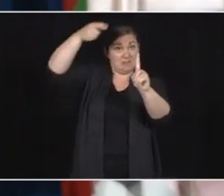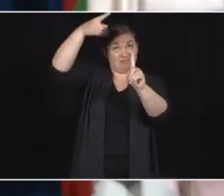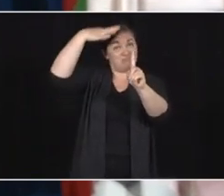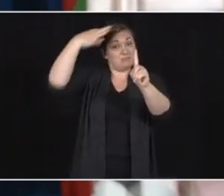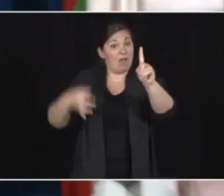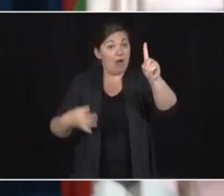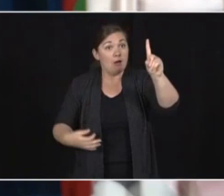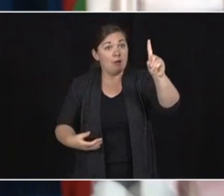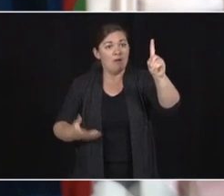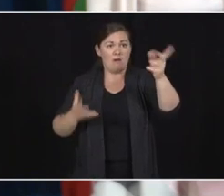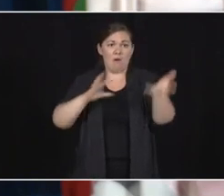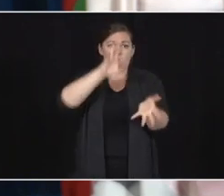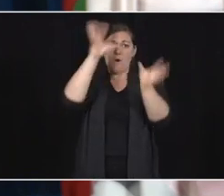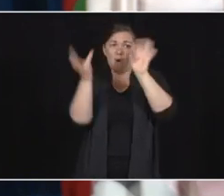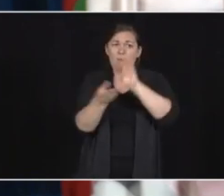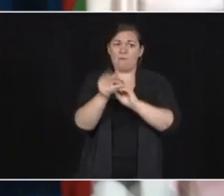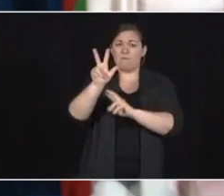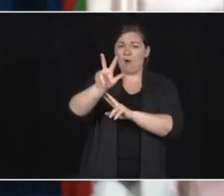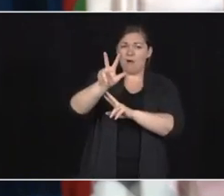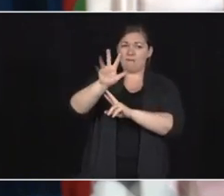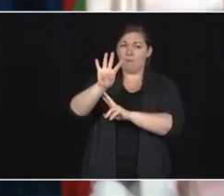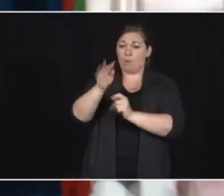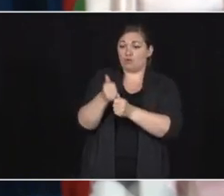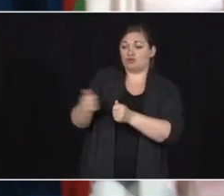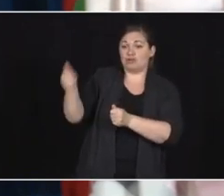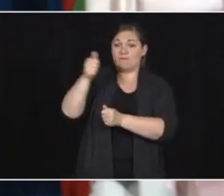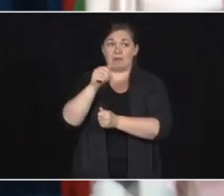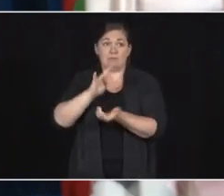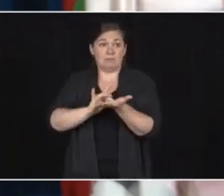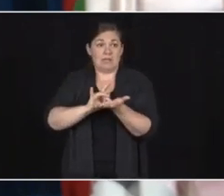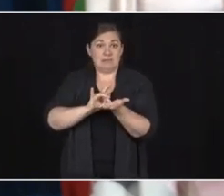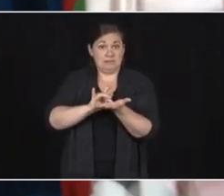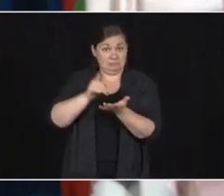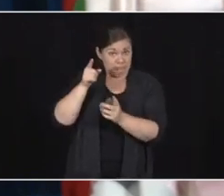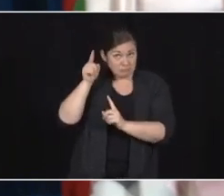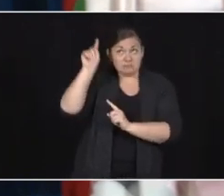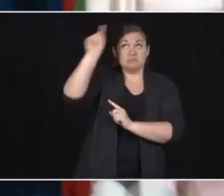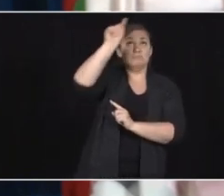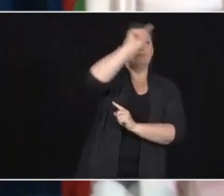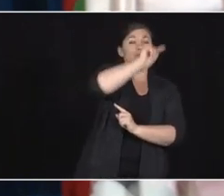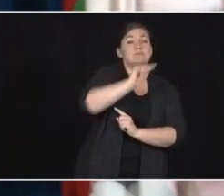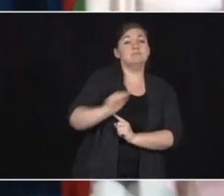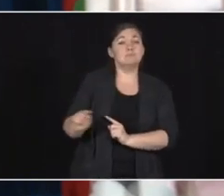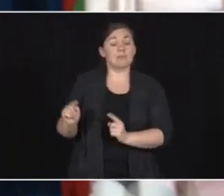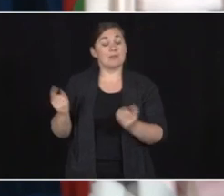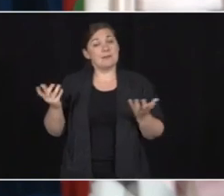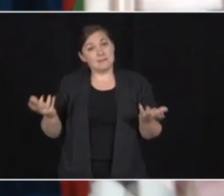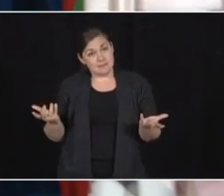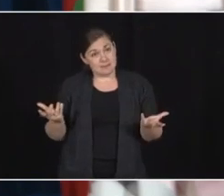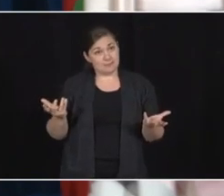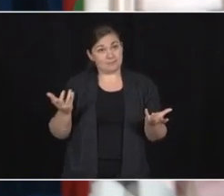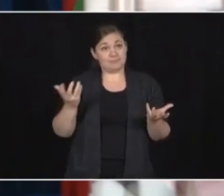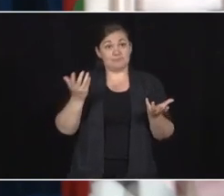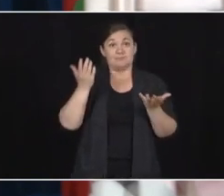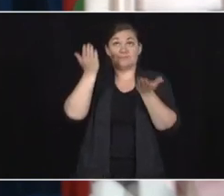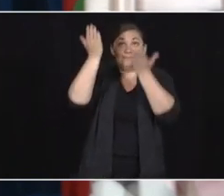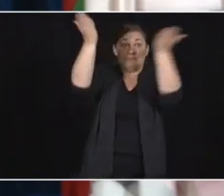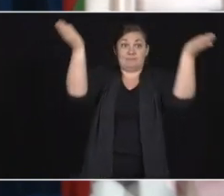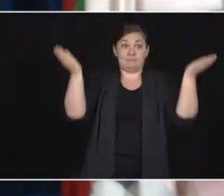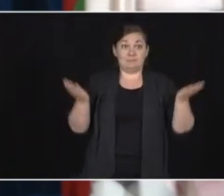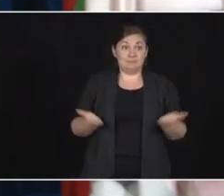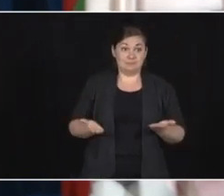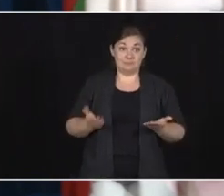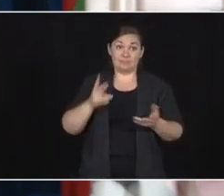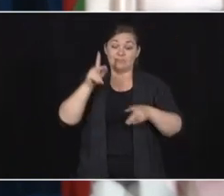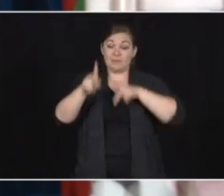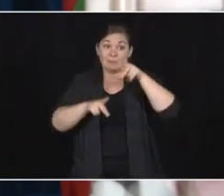medical officers of health. But what I would recommend is, Mike, people travel. Cottage